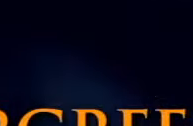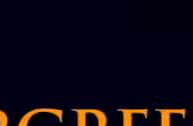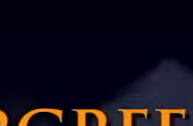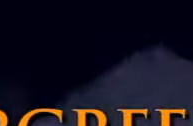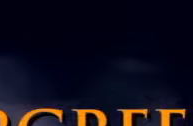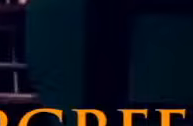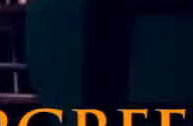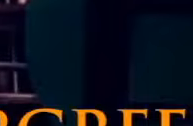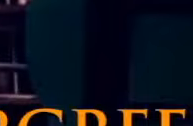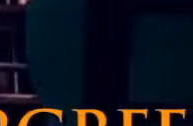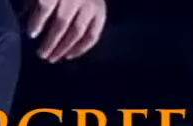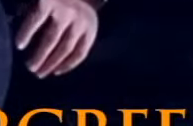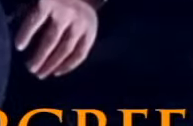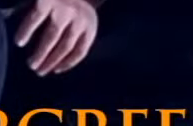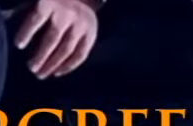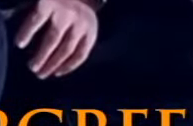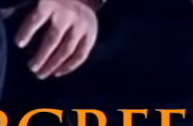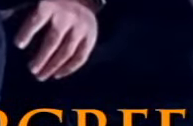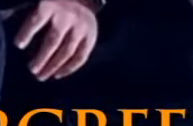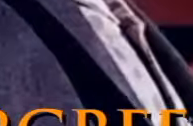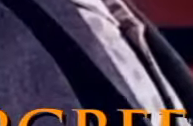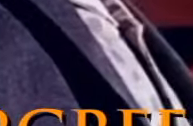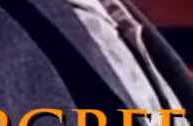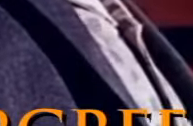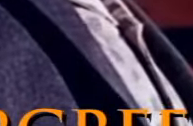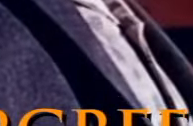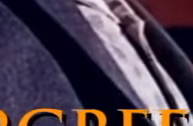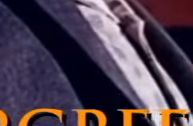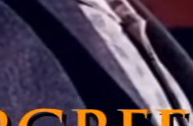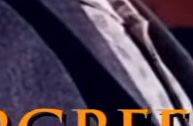considered him the coward of the county.